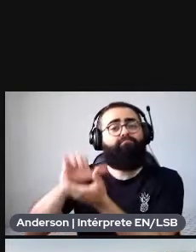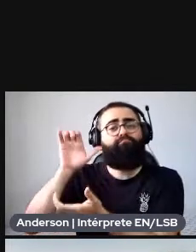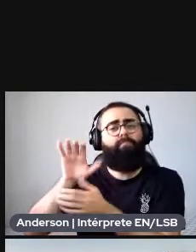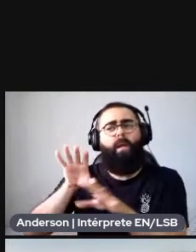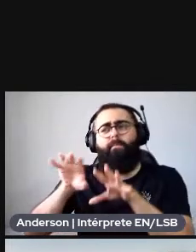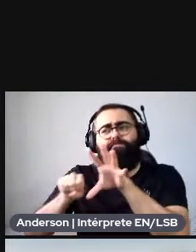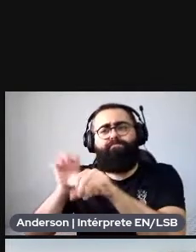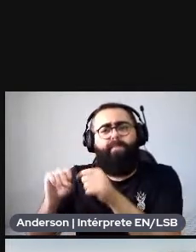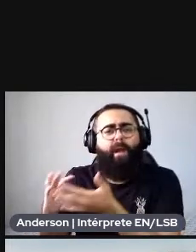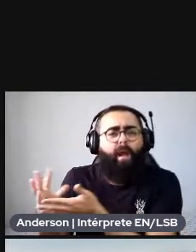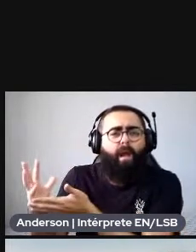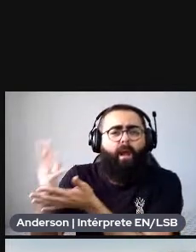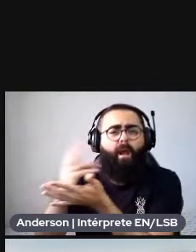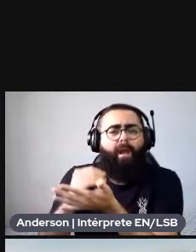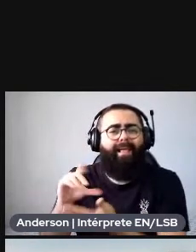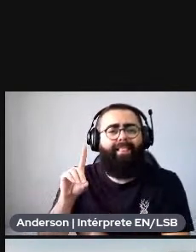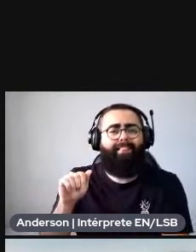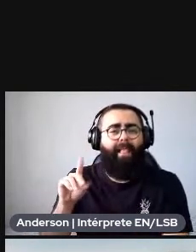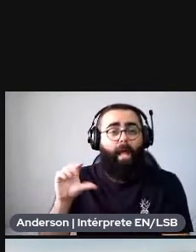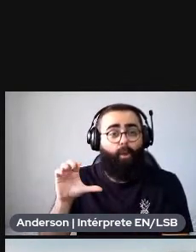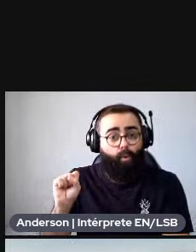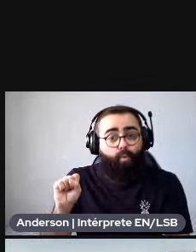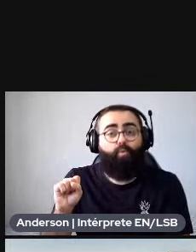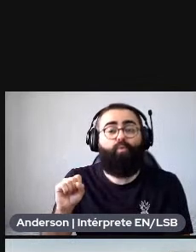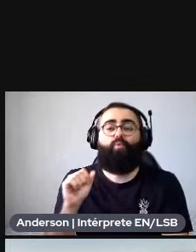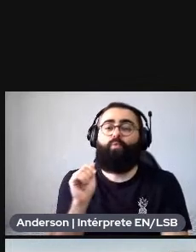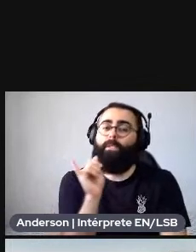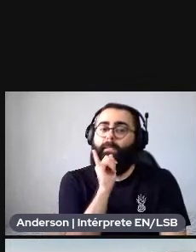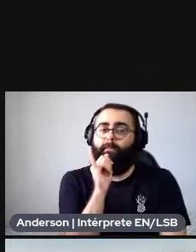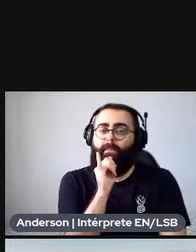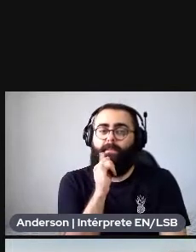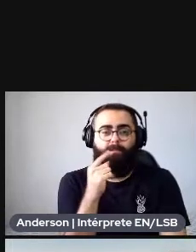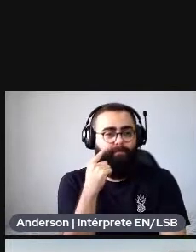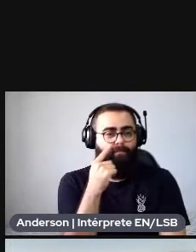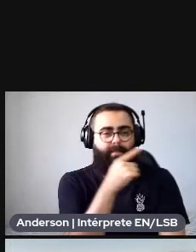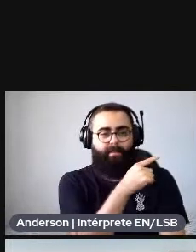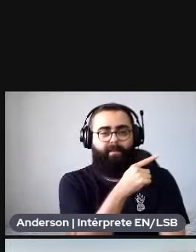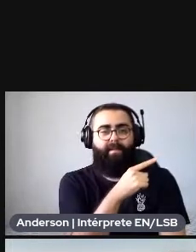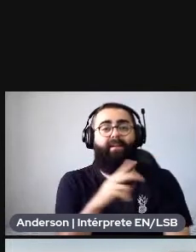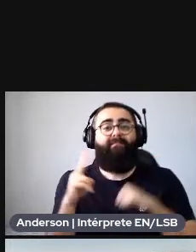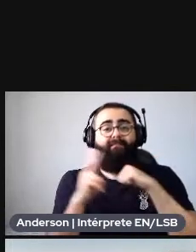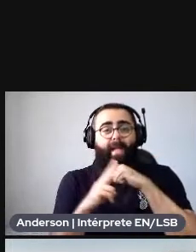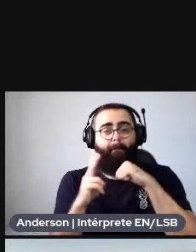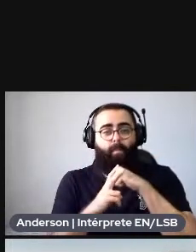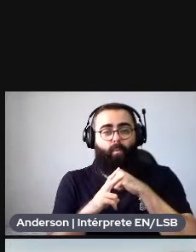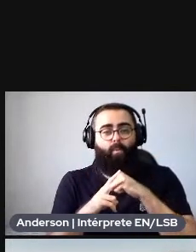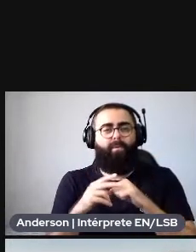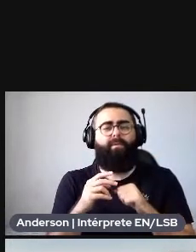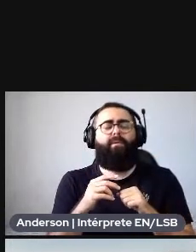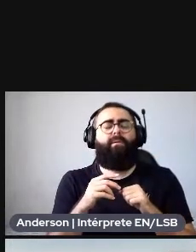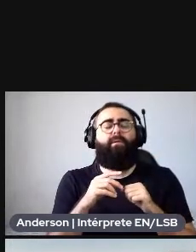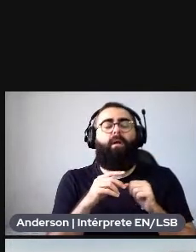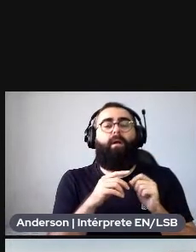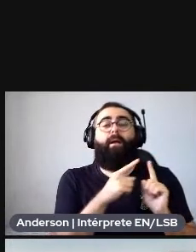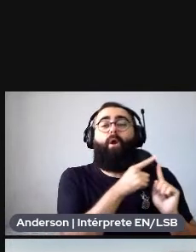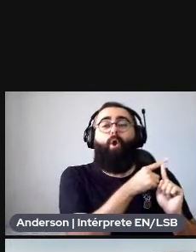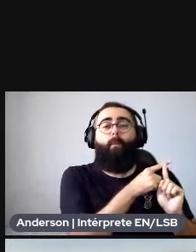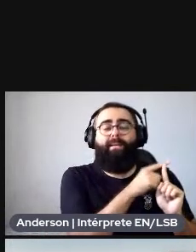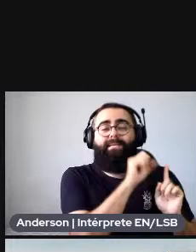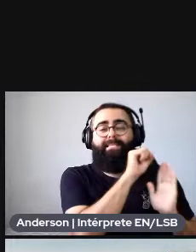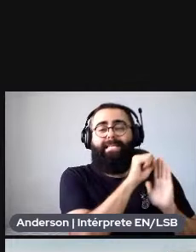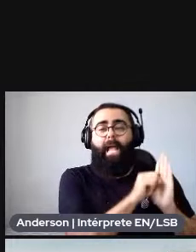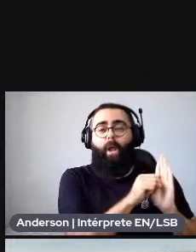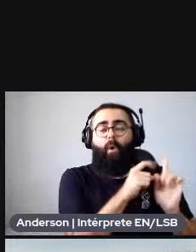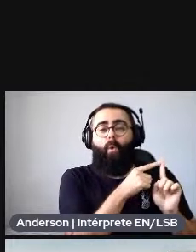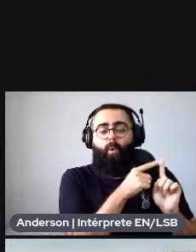4 microconstructions with inchoatives, and also in each century. As I said,